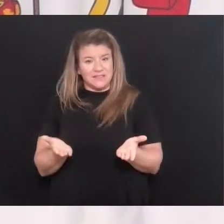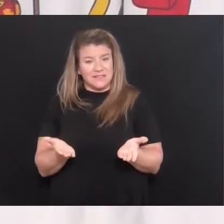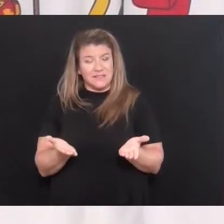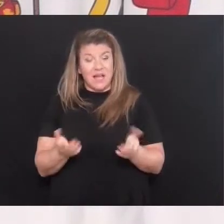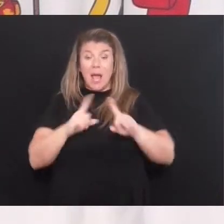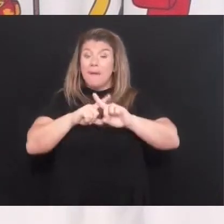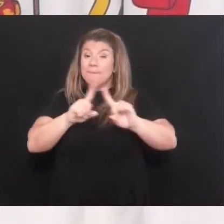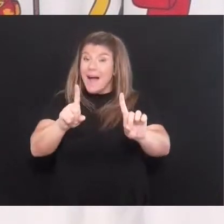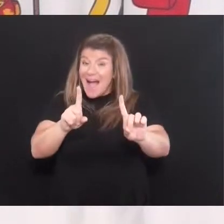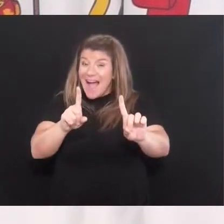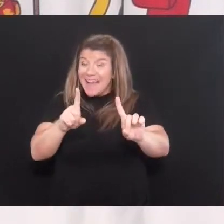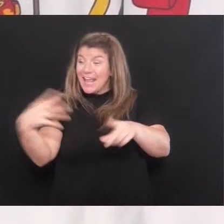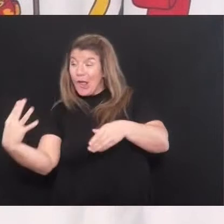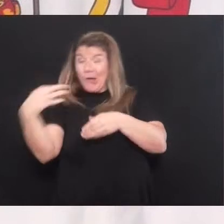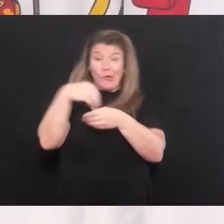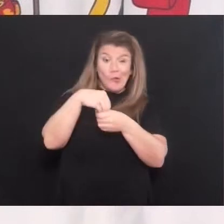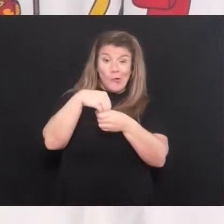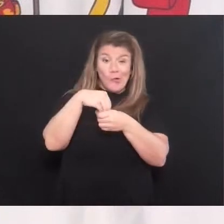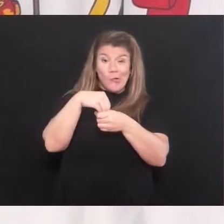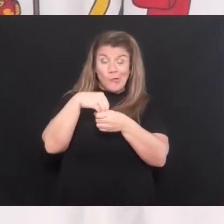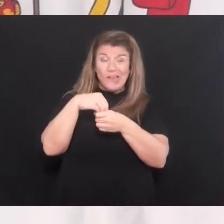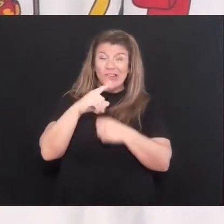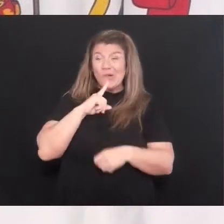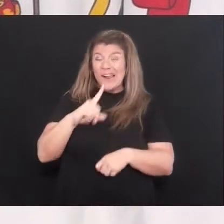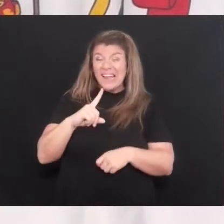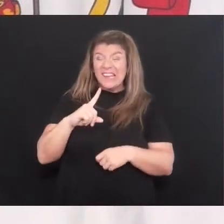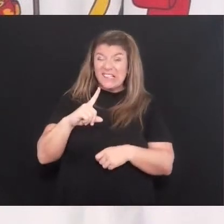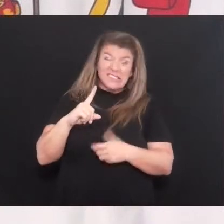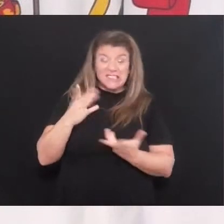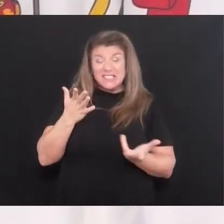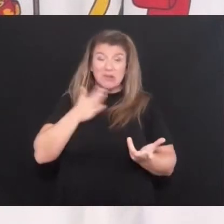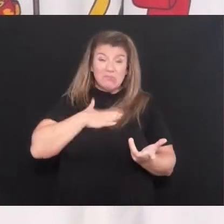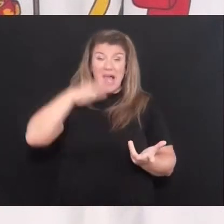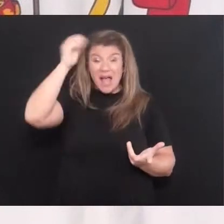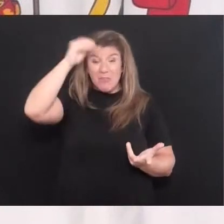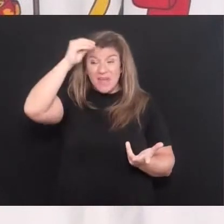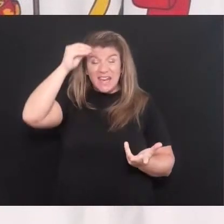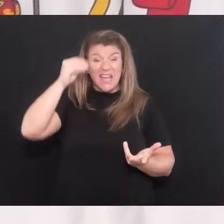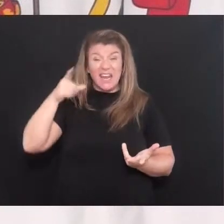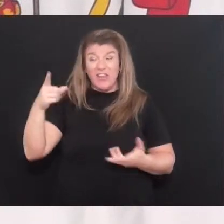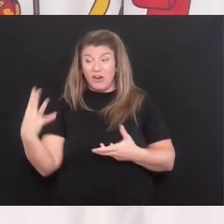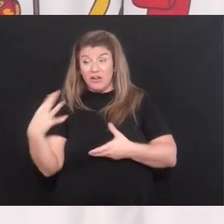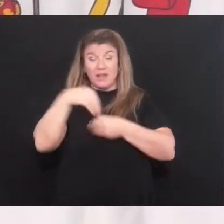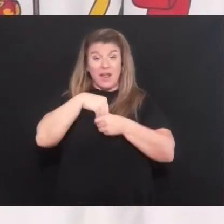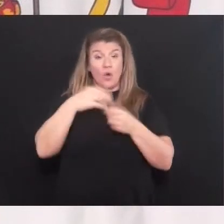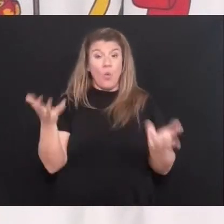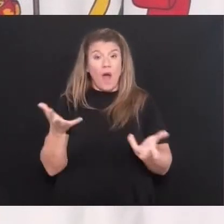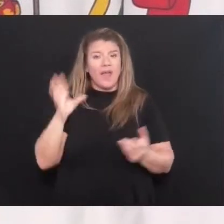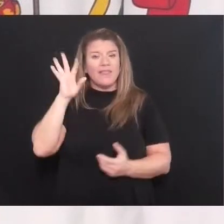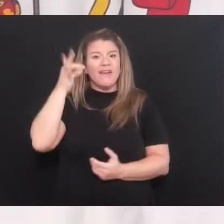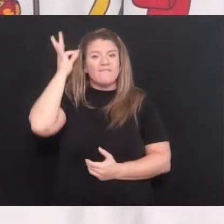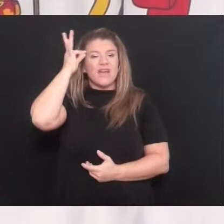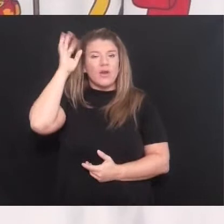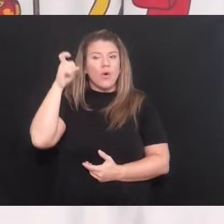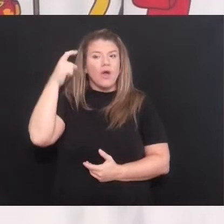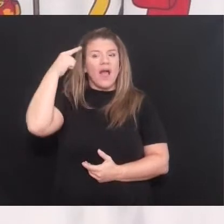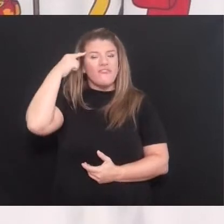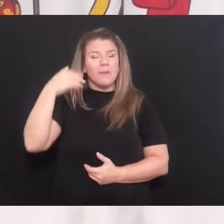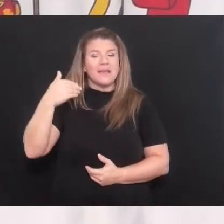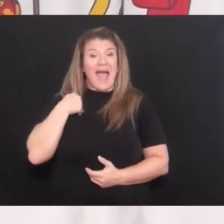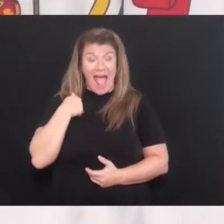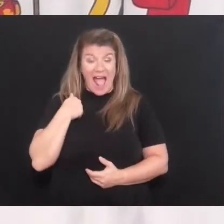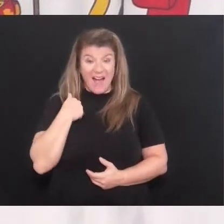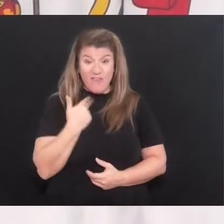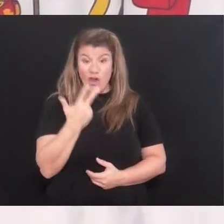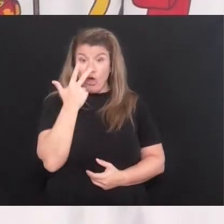what's being asked is this, in my opinion. What's being asked is for our federal government to have $3